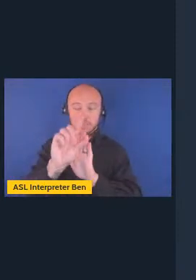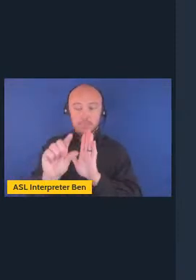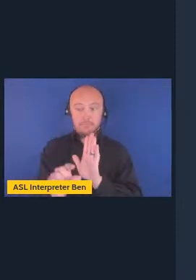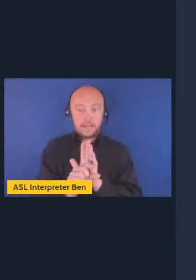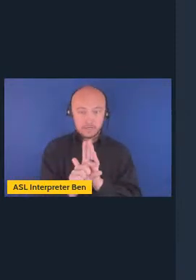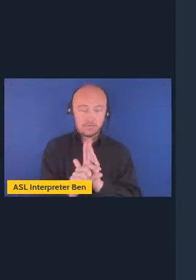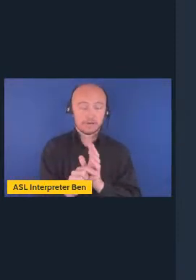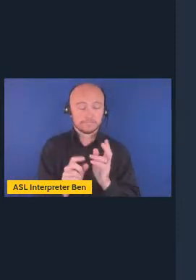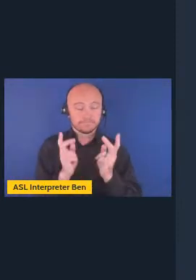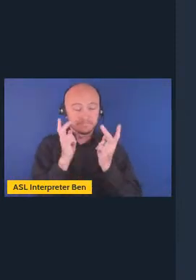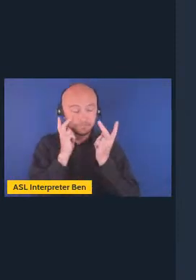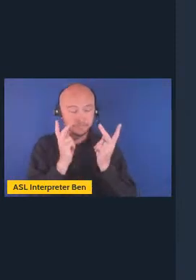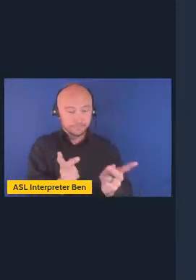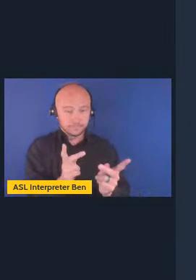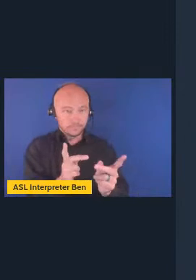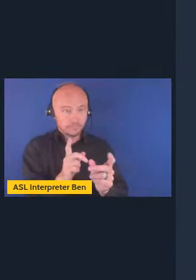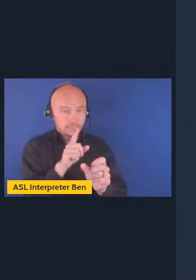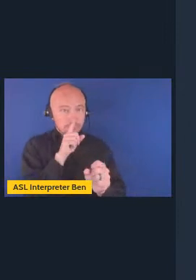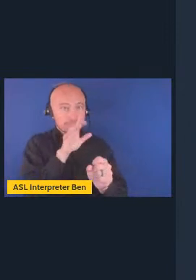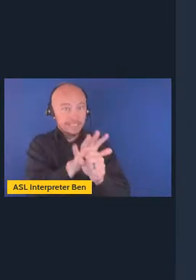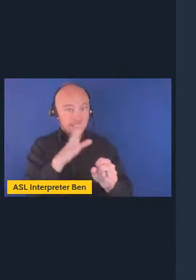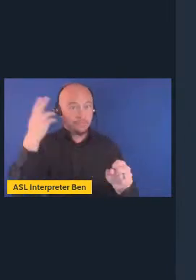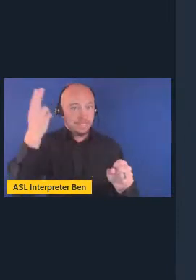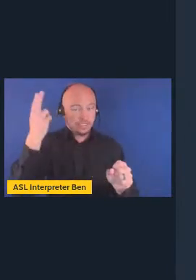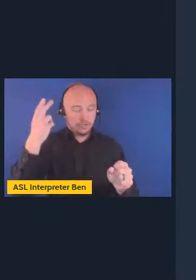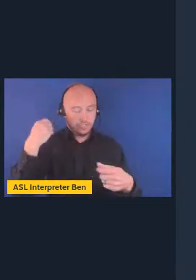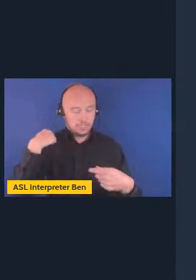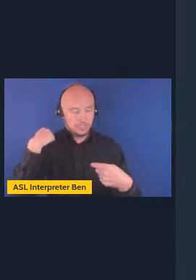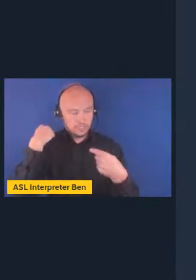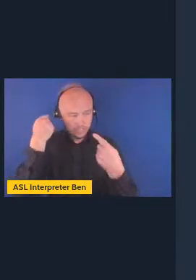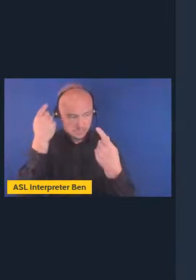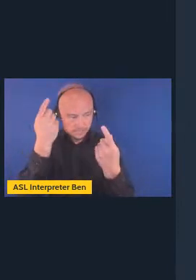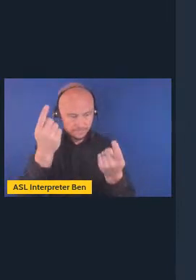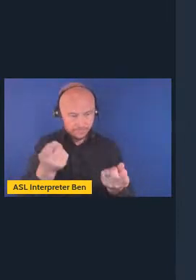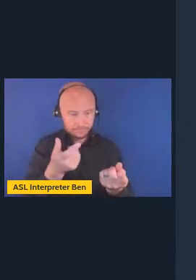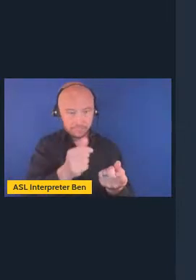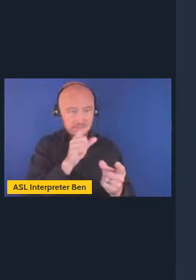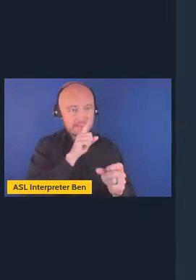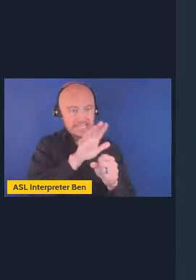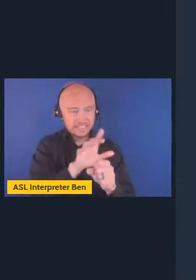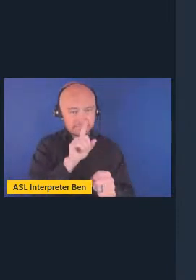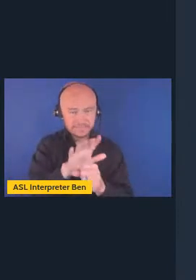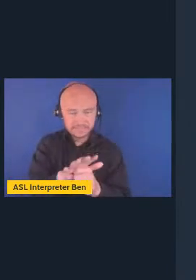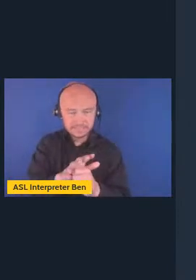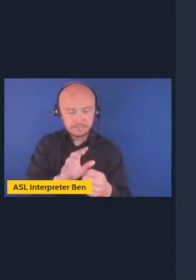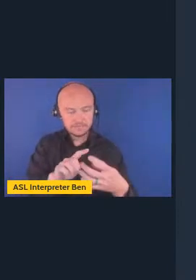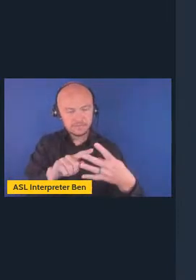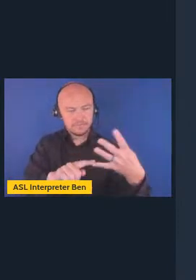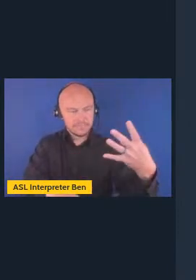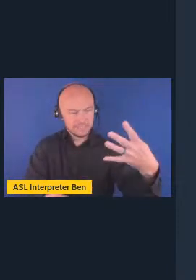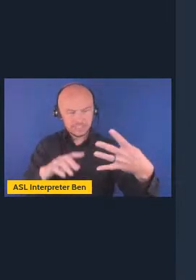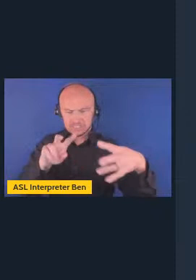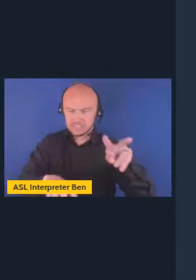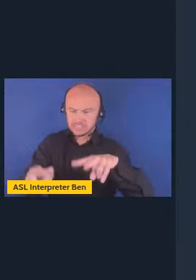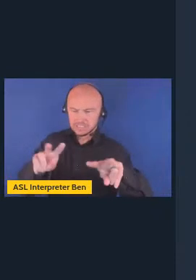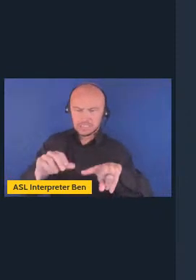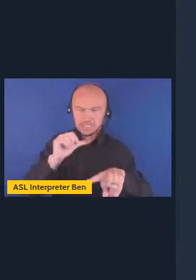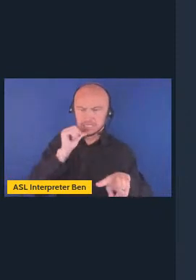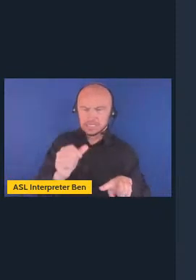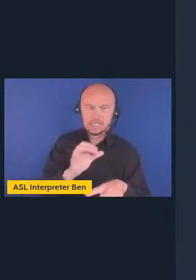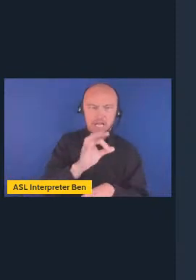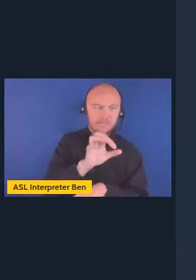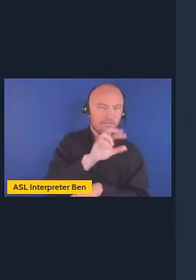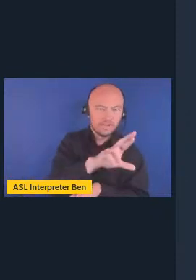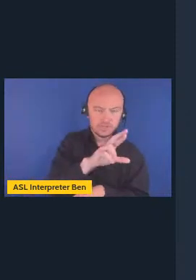looks at the commit history since the last release. Then any commits that are not features or fixes, according to the conventional commit